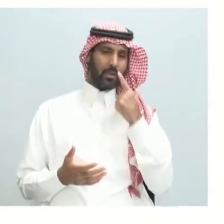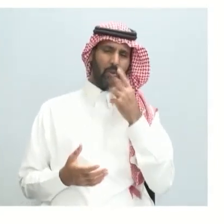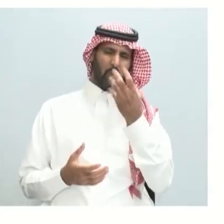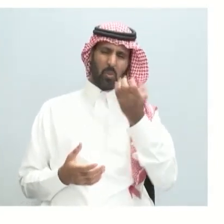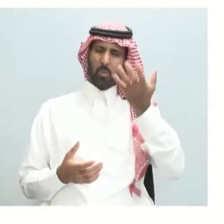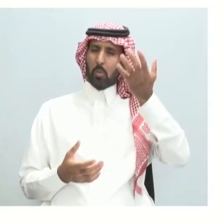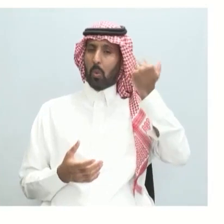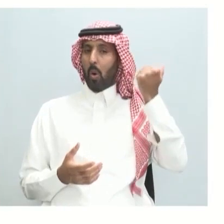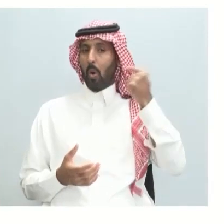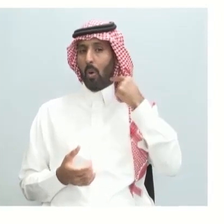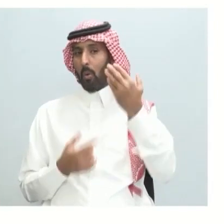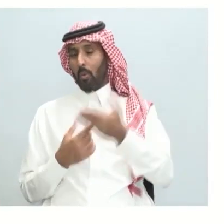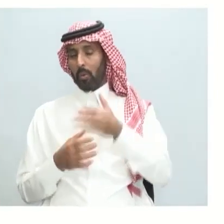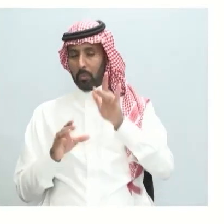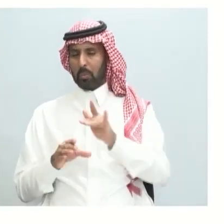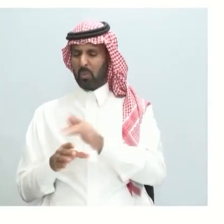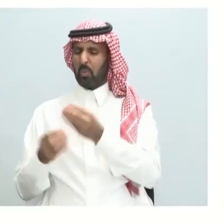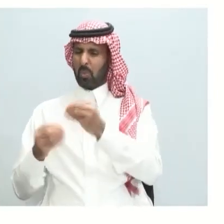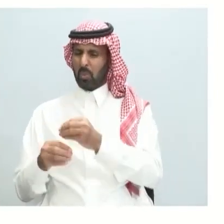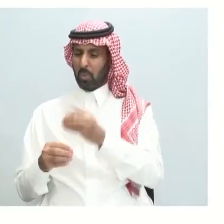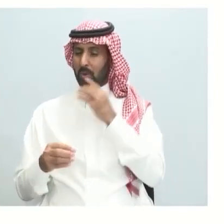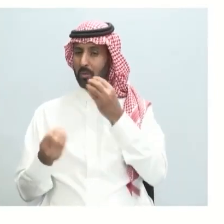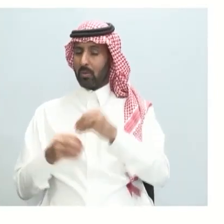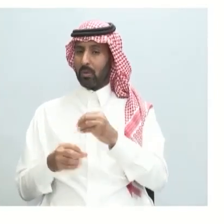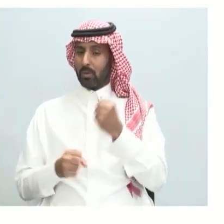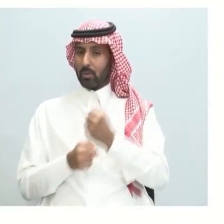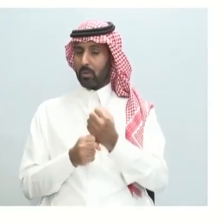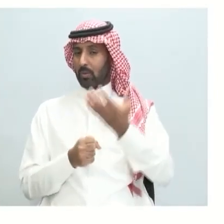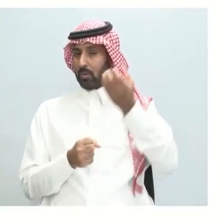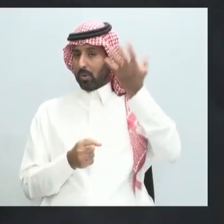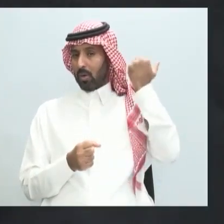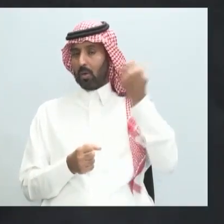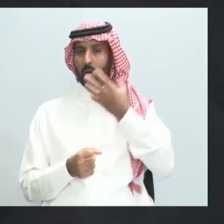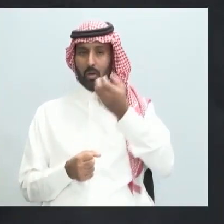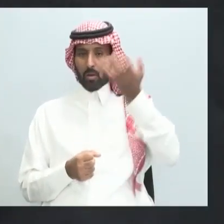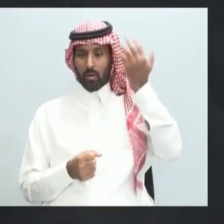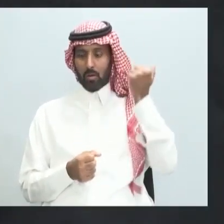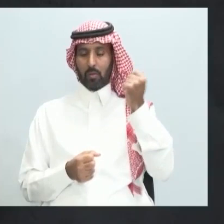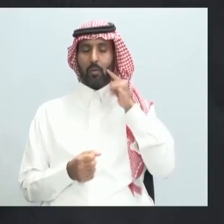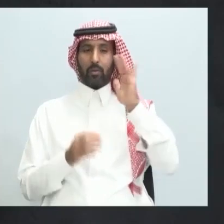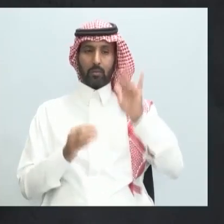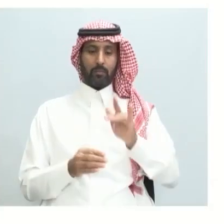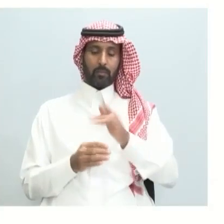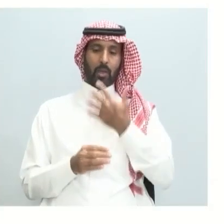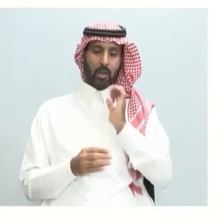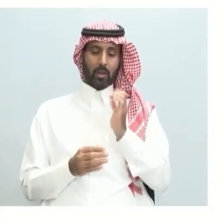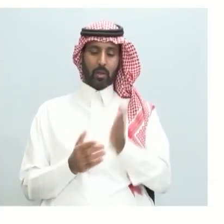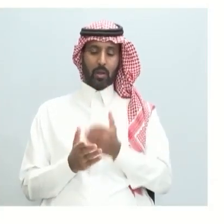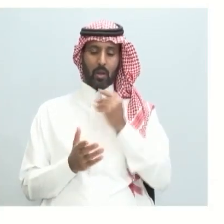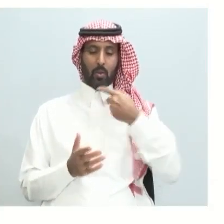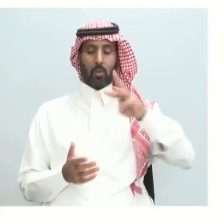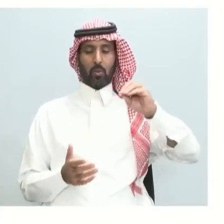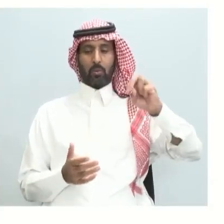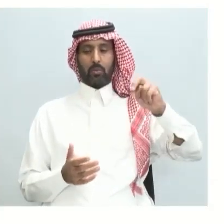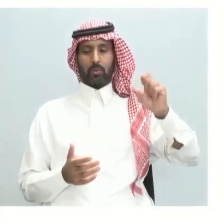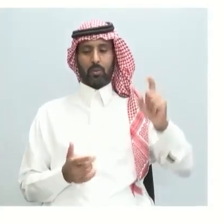old and used. Old and used. Of course, we use this on the chair. Yes, this is an easy one. It's worn. And